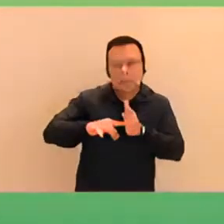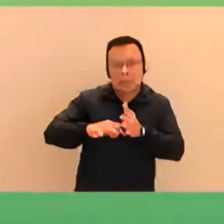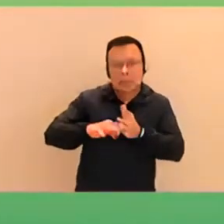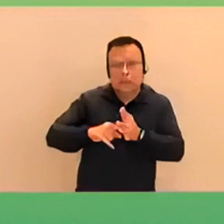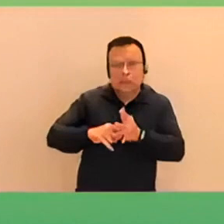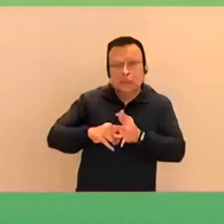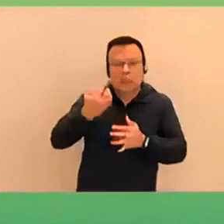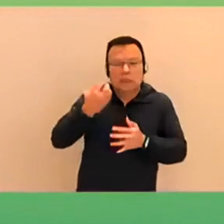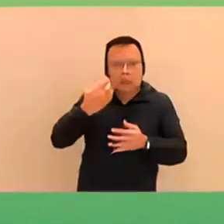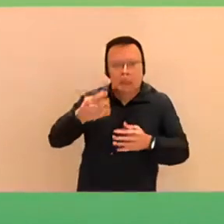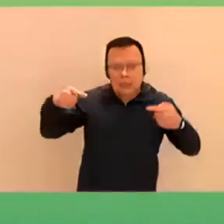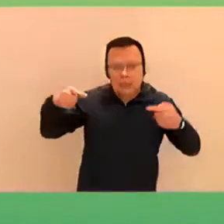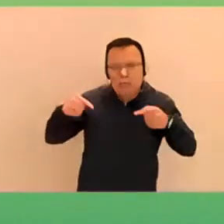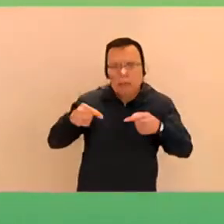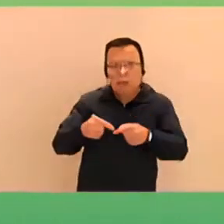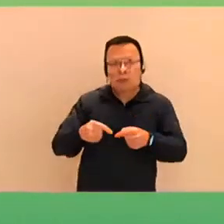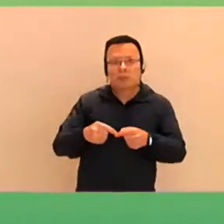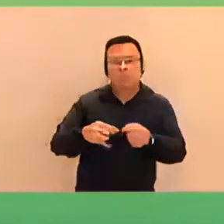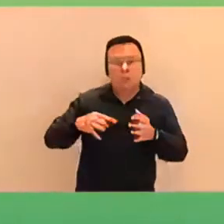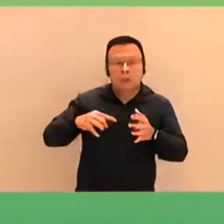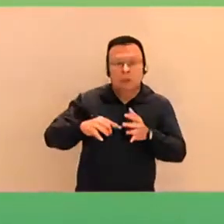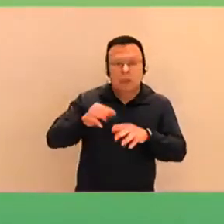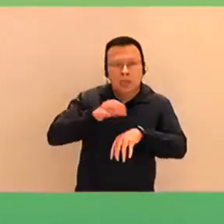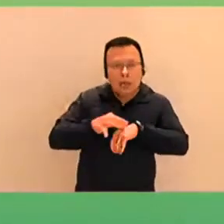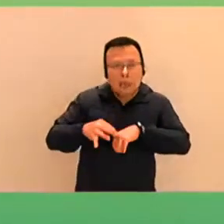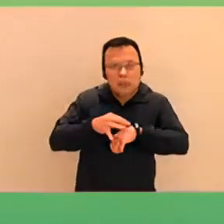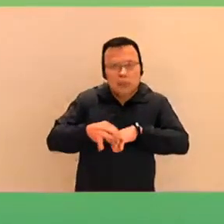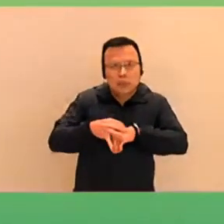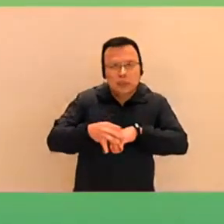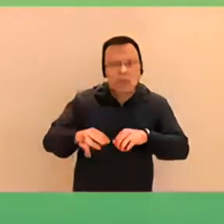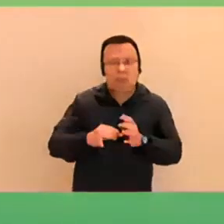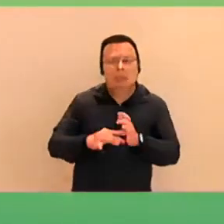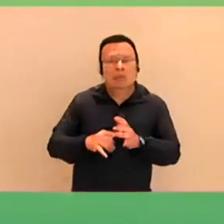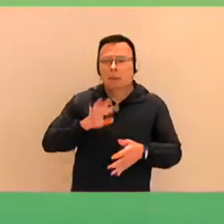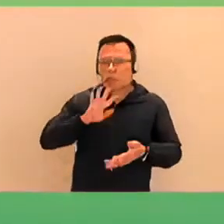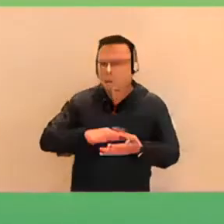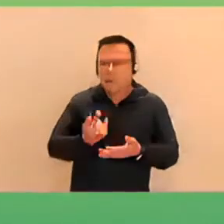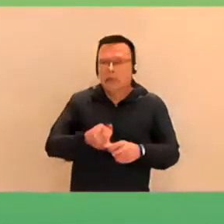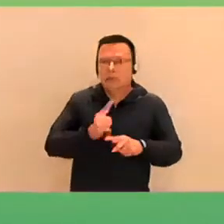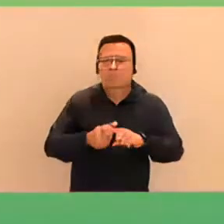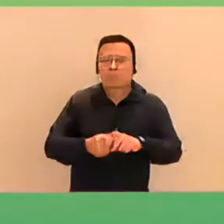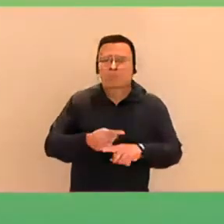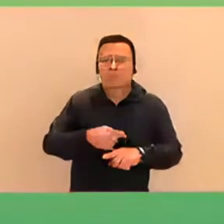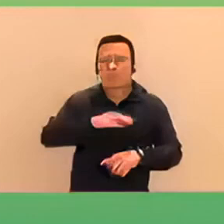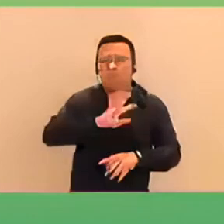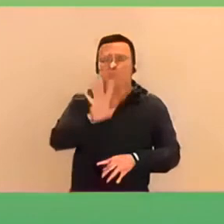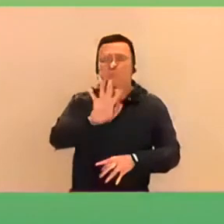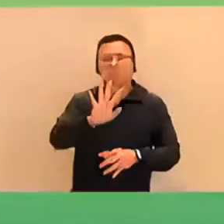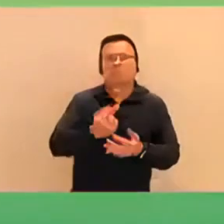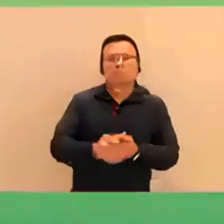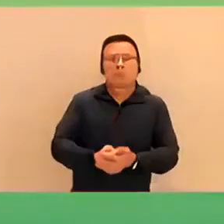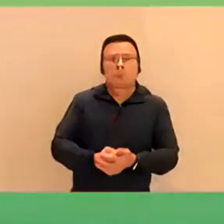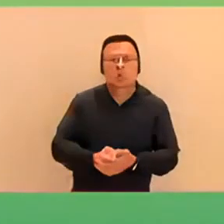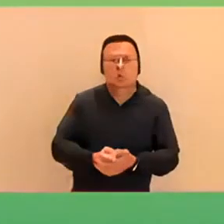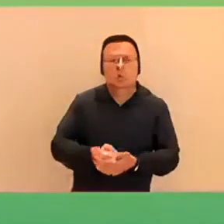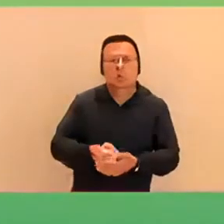we desire. So that's the idea. So after that, we think